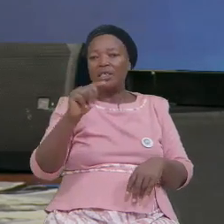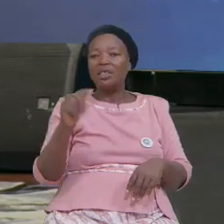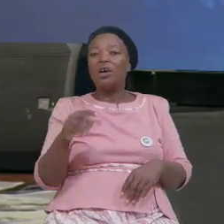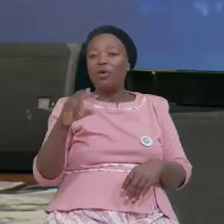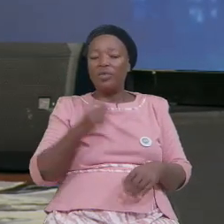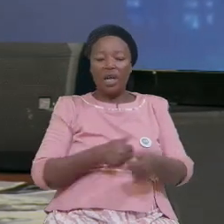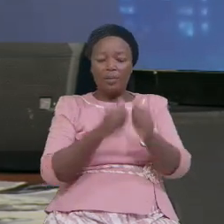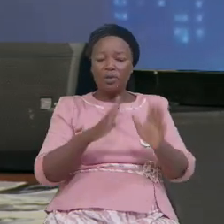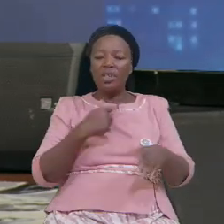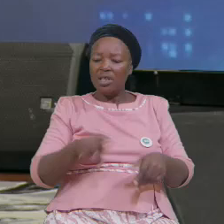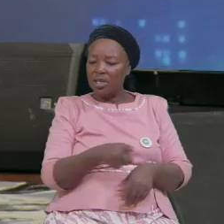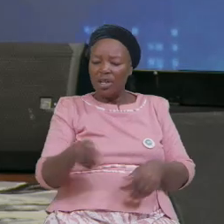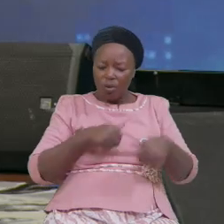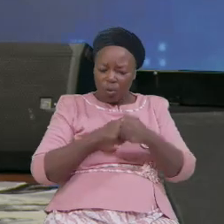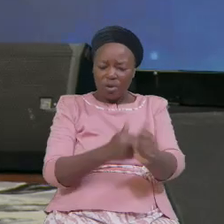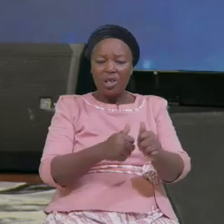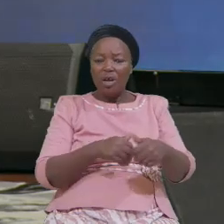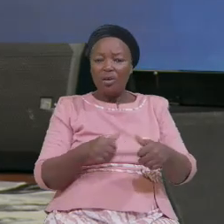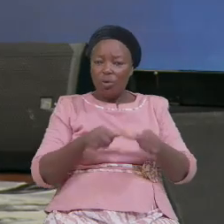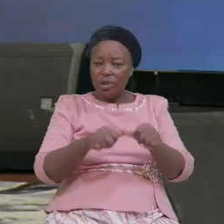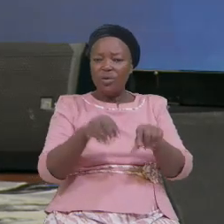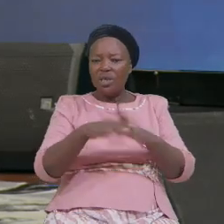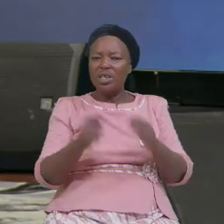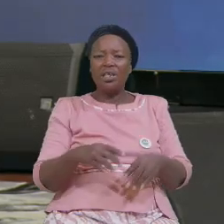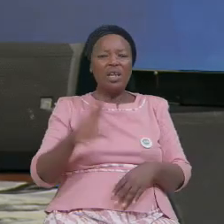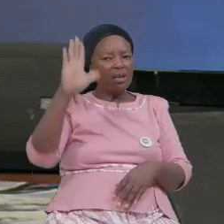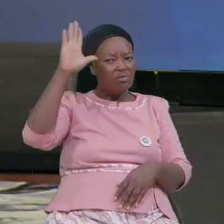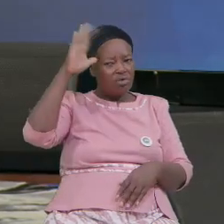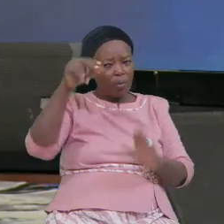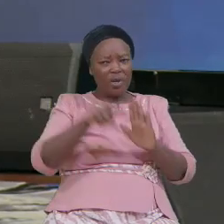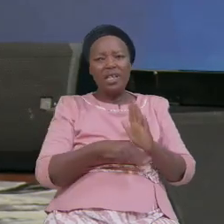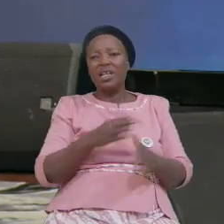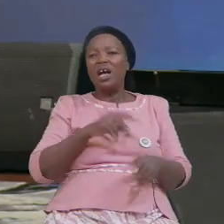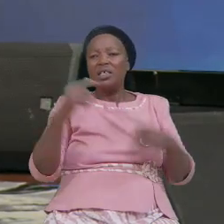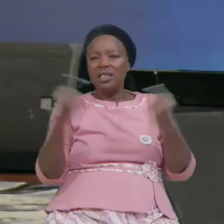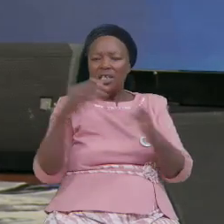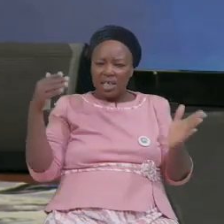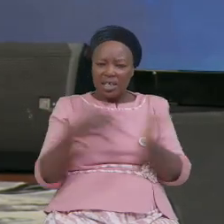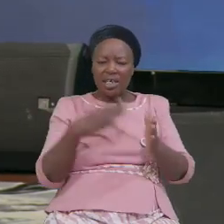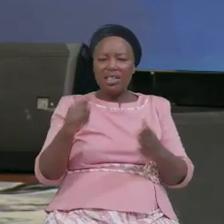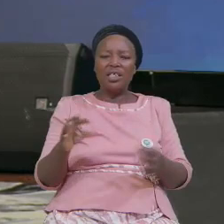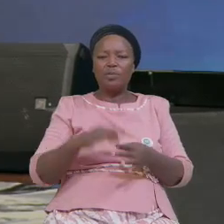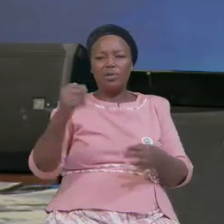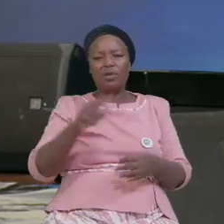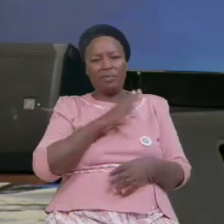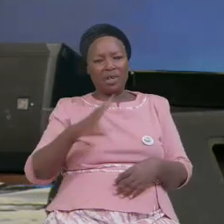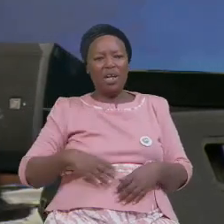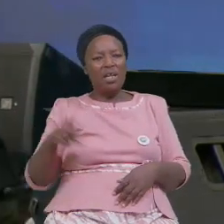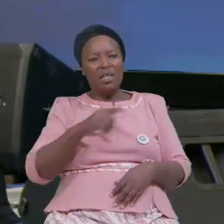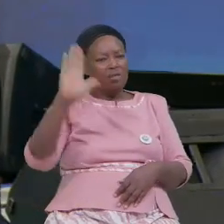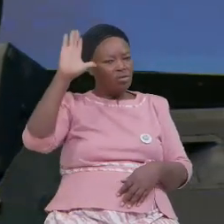their rebellion against the Spirit of Christ. Ye stiff-necked